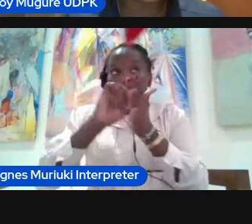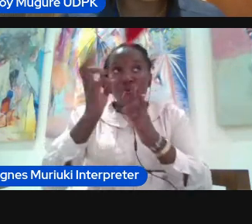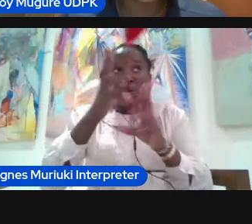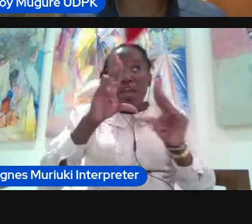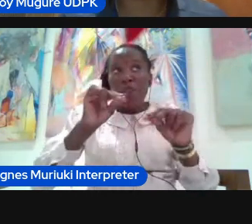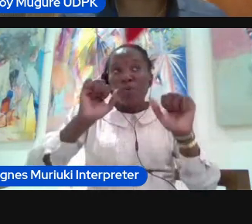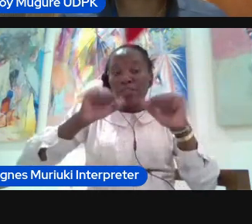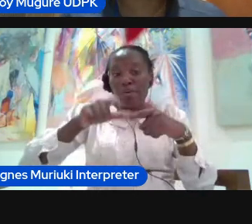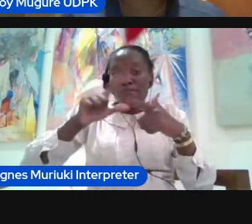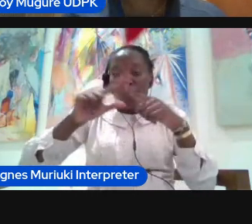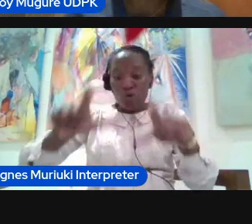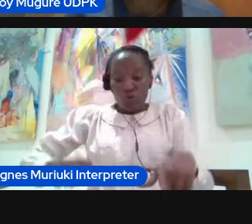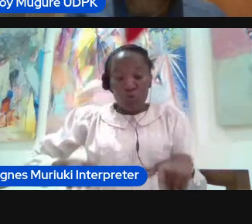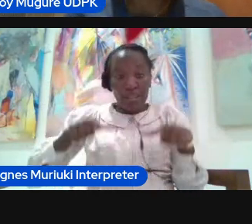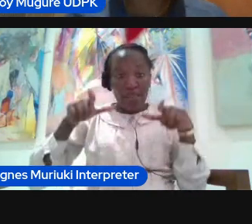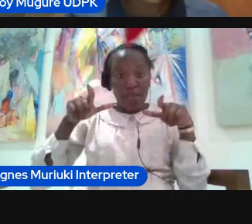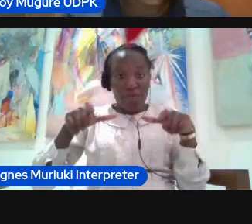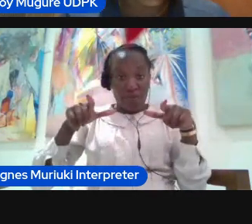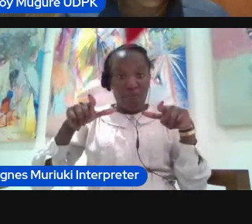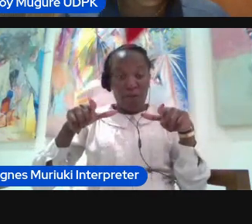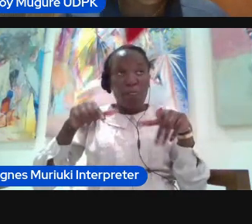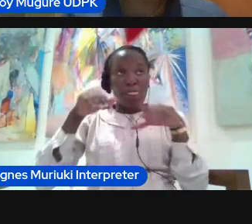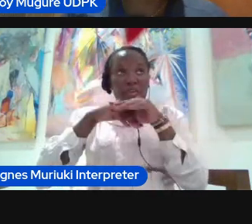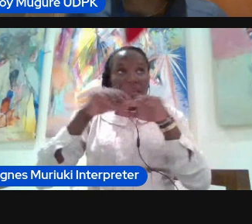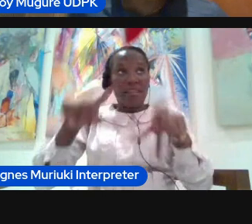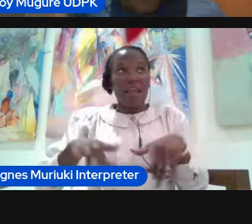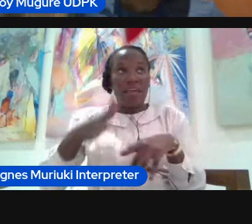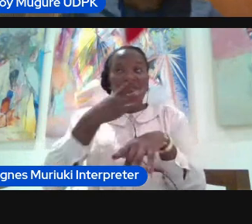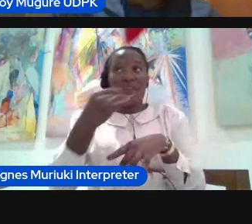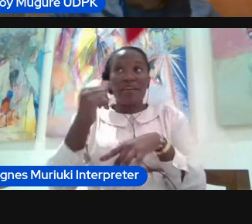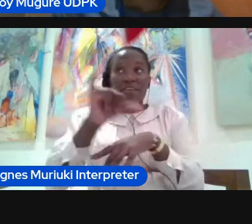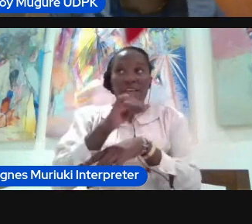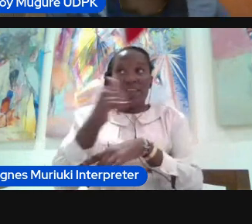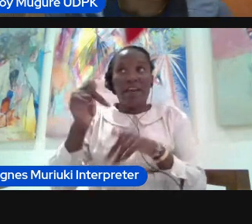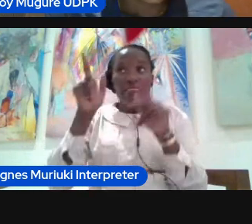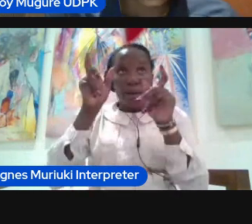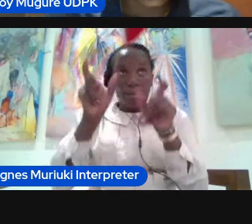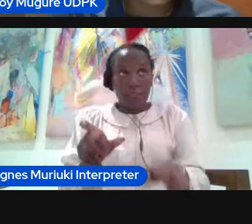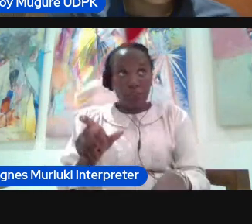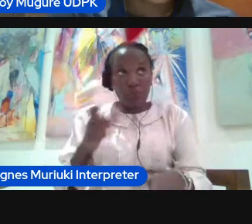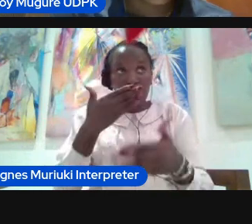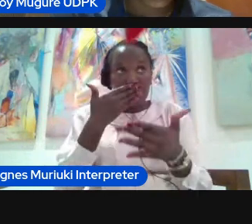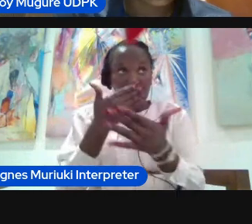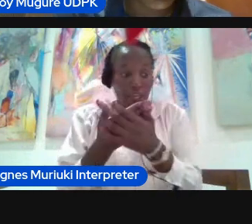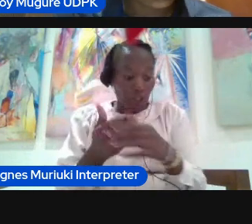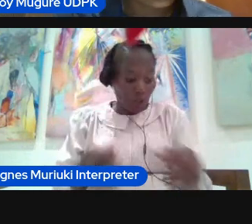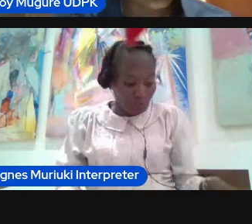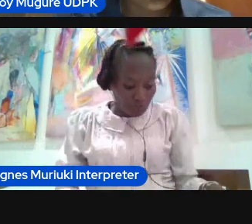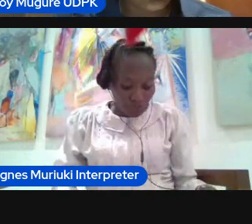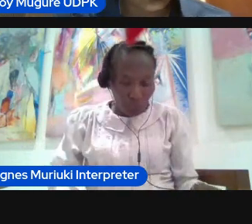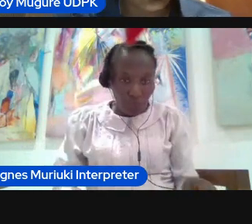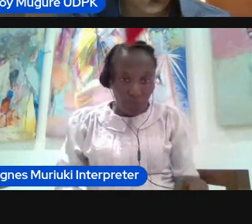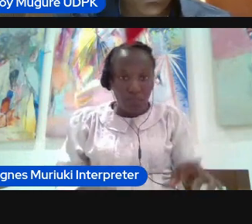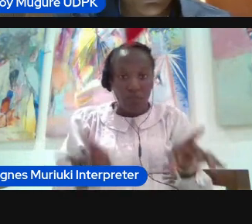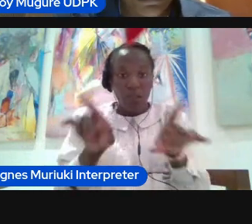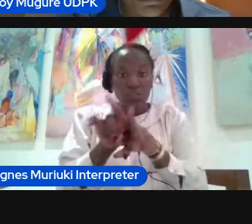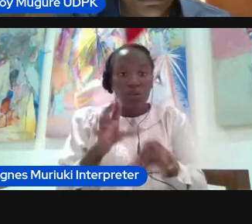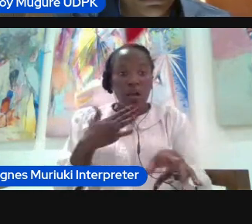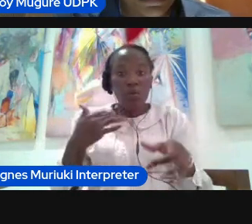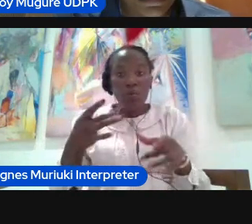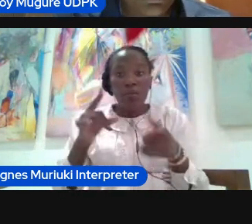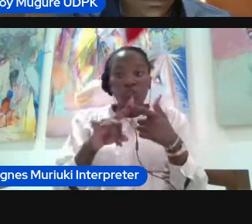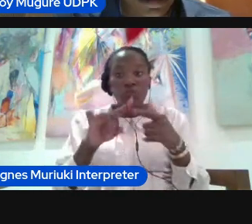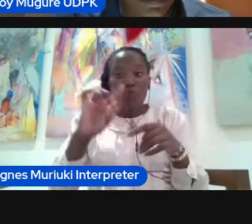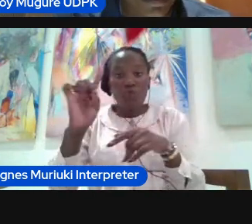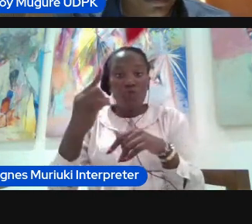to live life like anybody else. Thank you. I would like to first